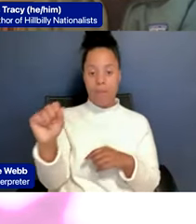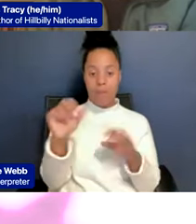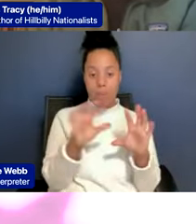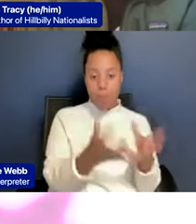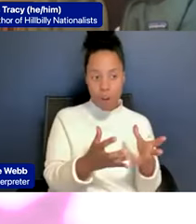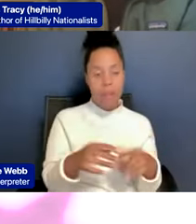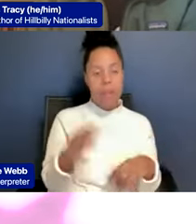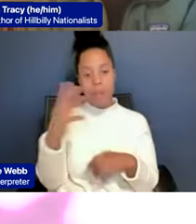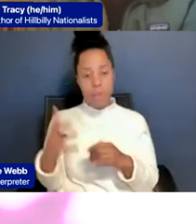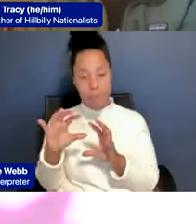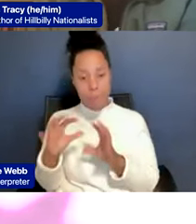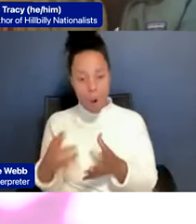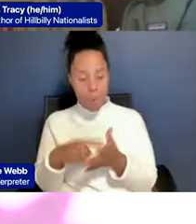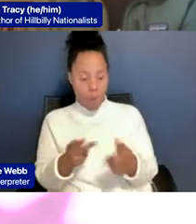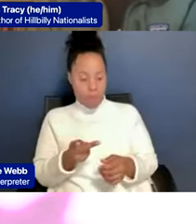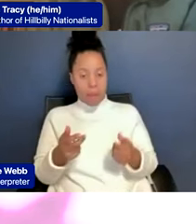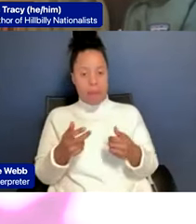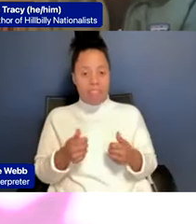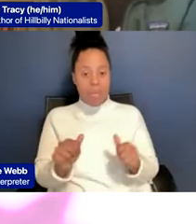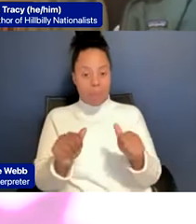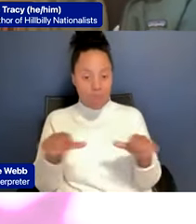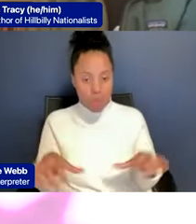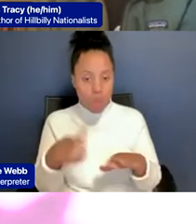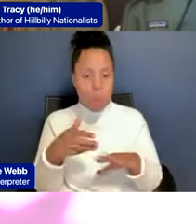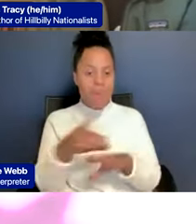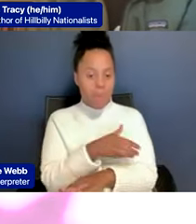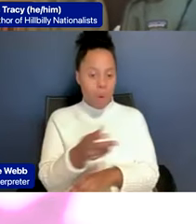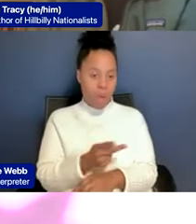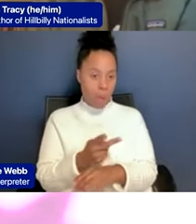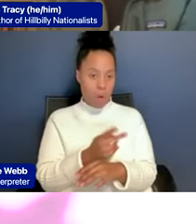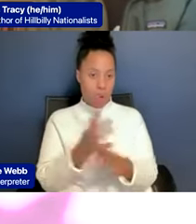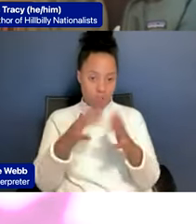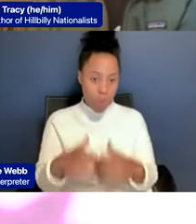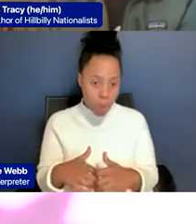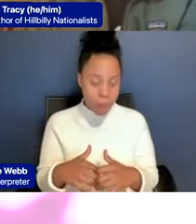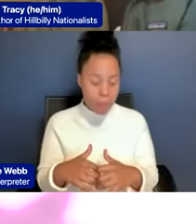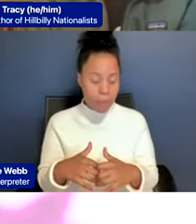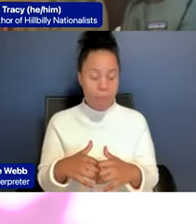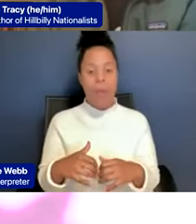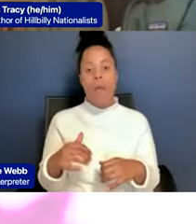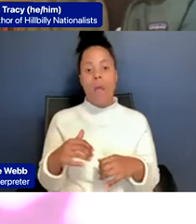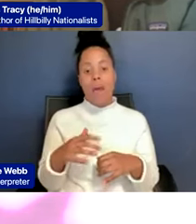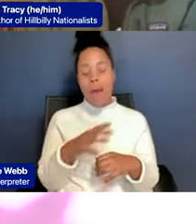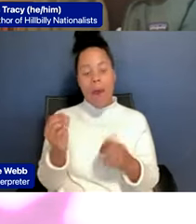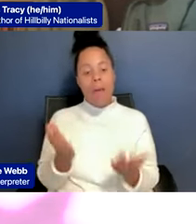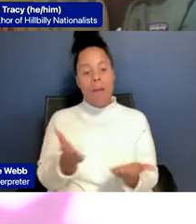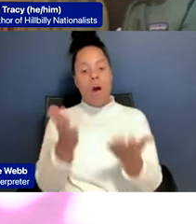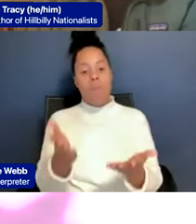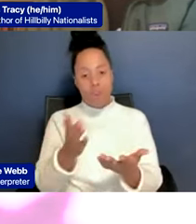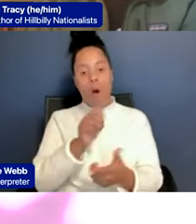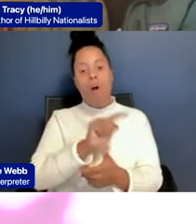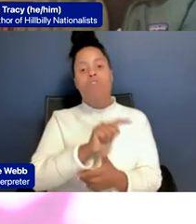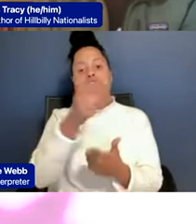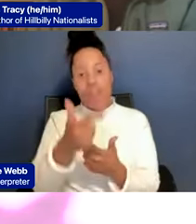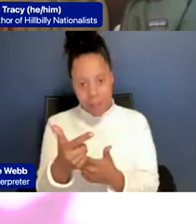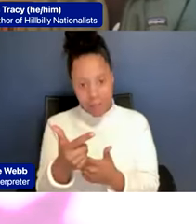to do before they were destroyed through state, and offer alternatives there,